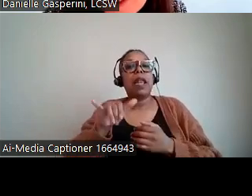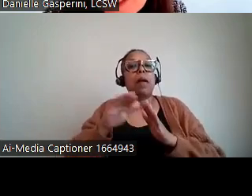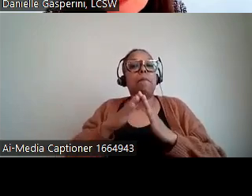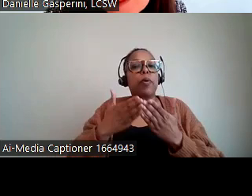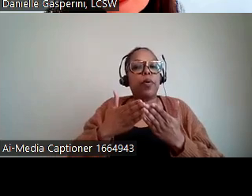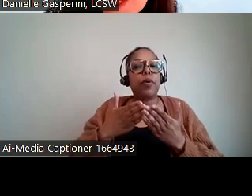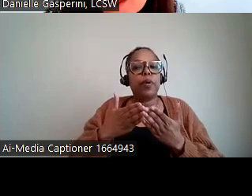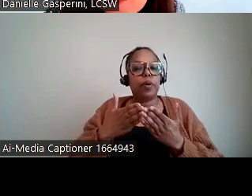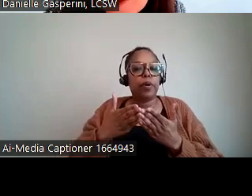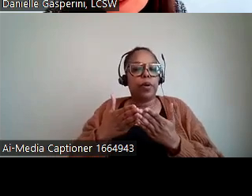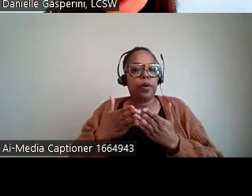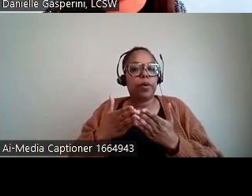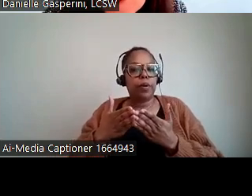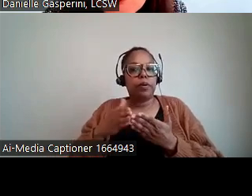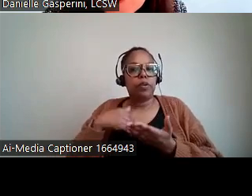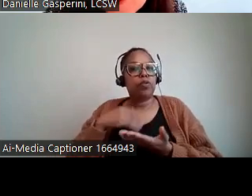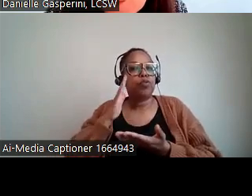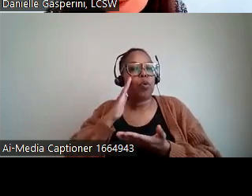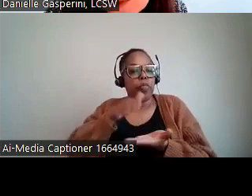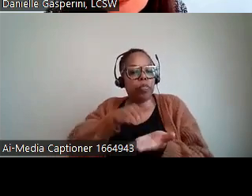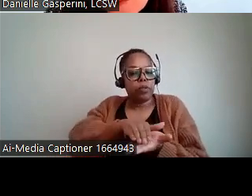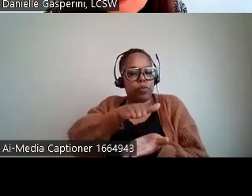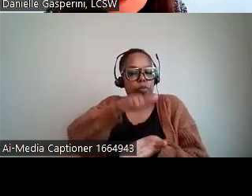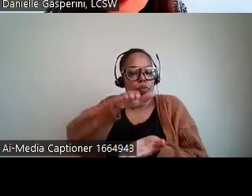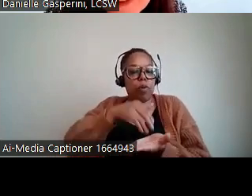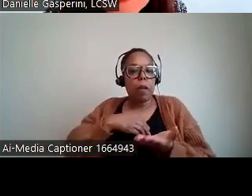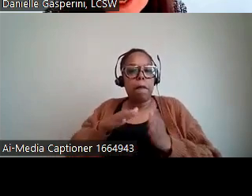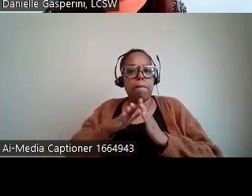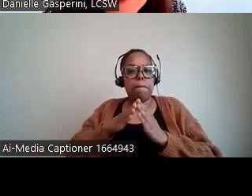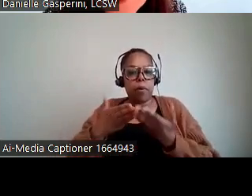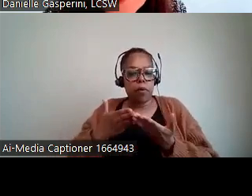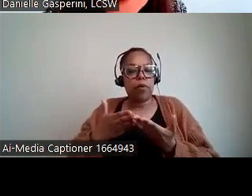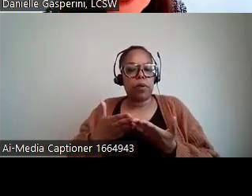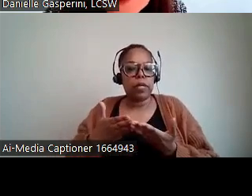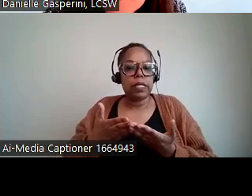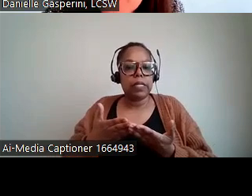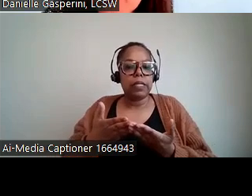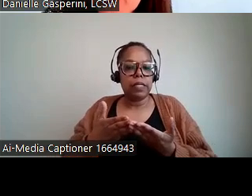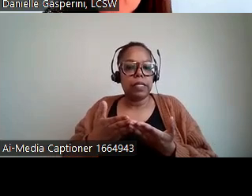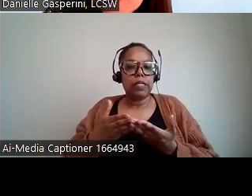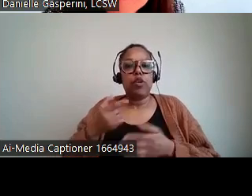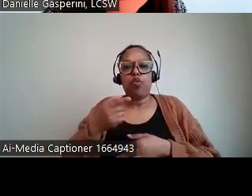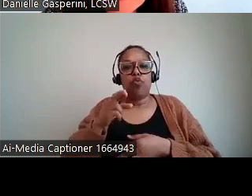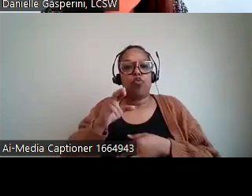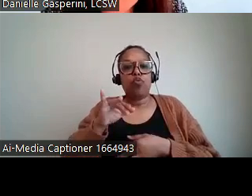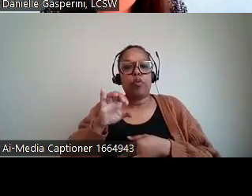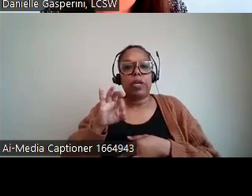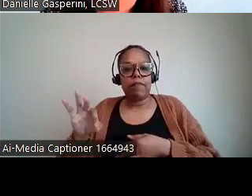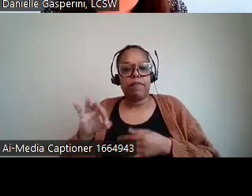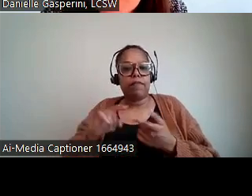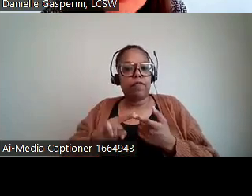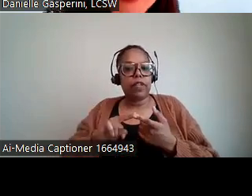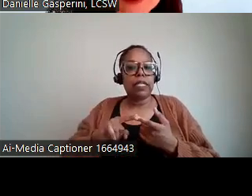car, we keep a stack of books with a variety of topics, including grief and anxiety. My parents